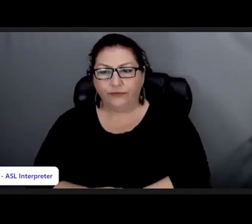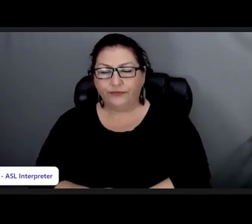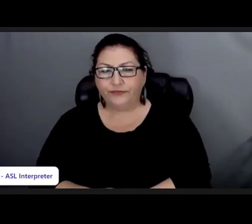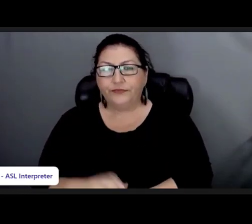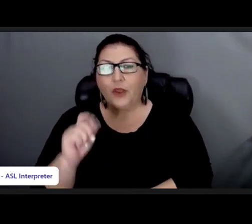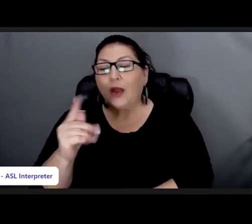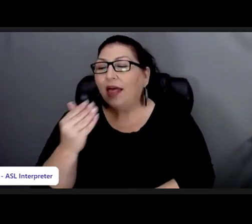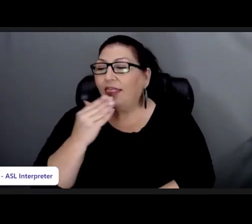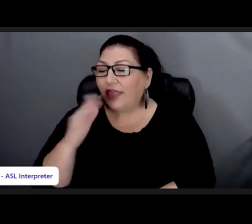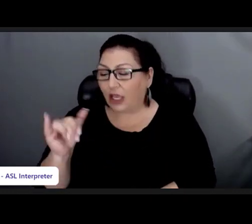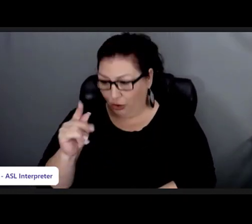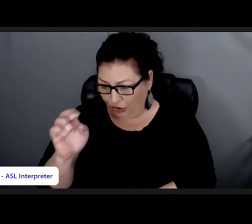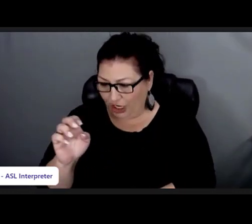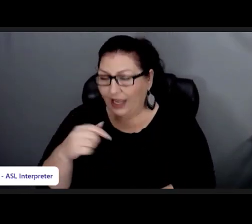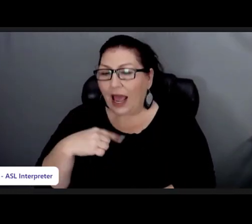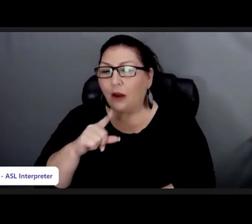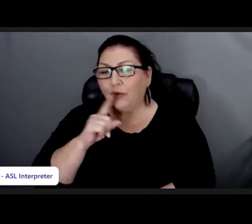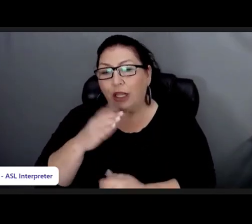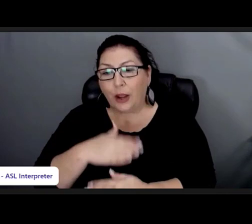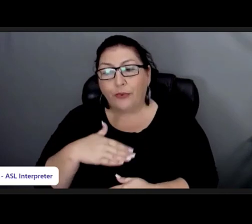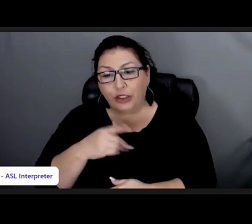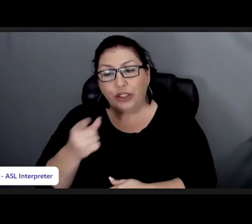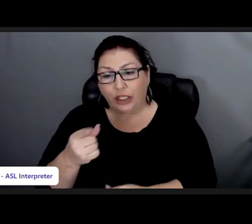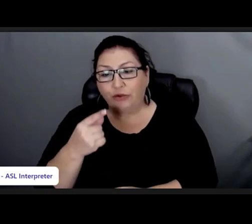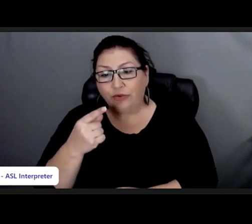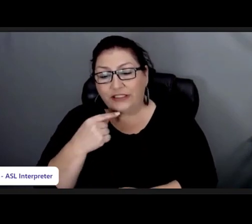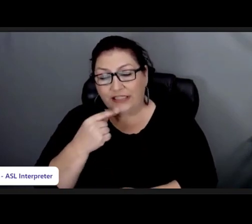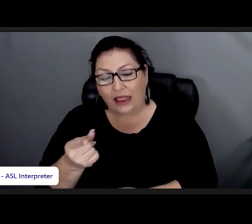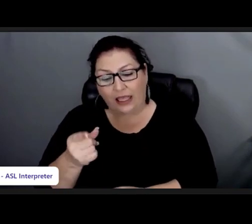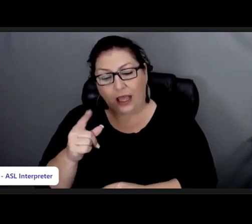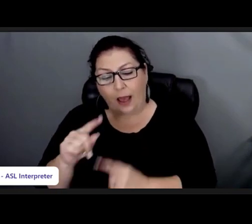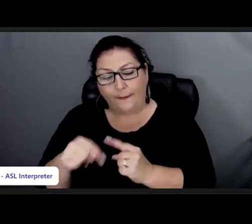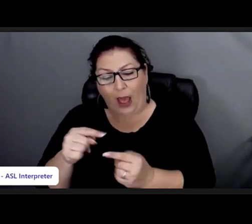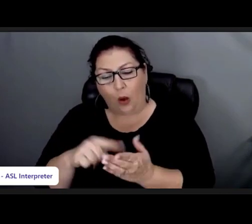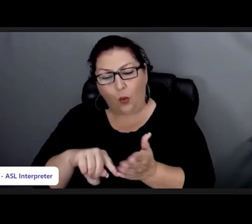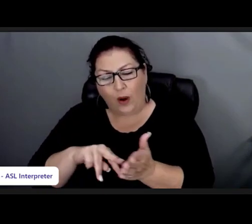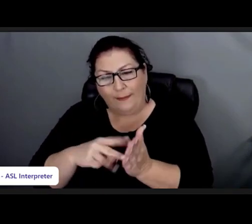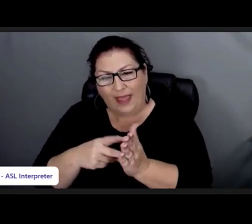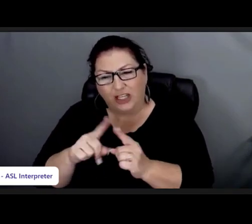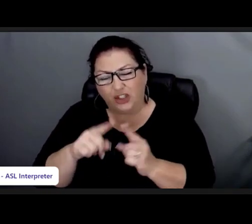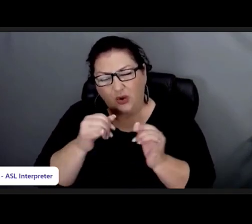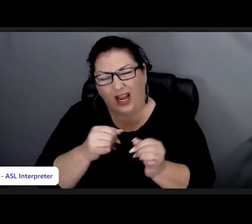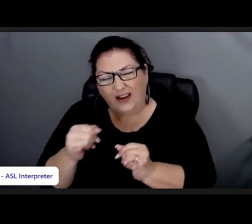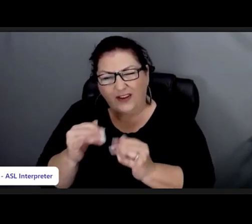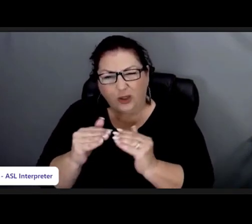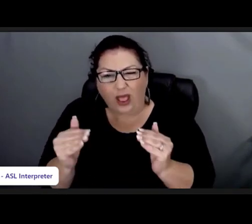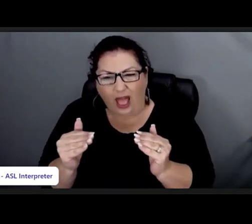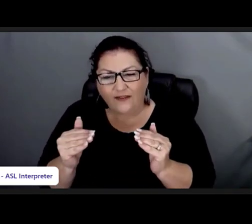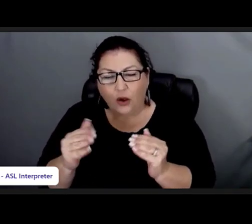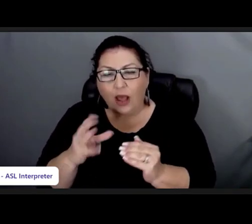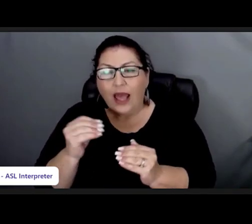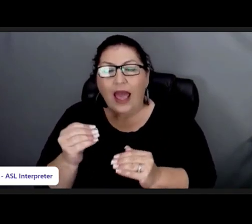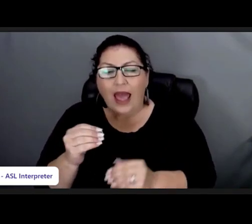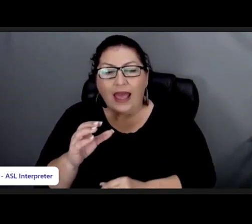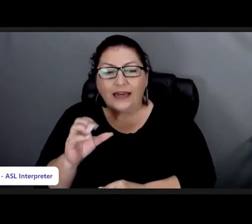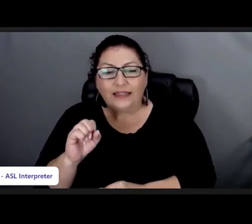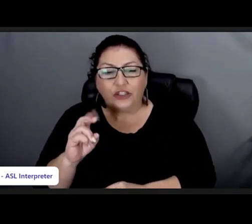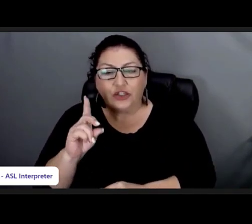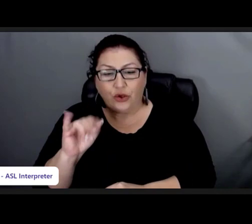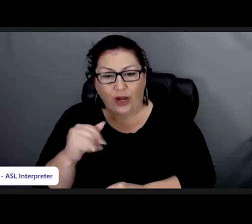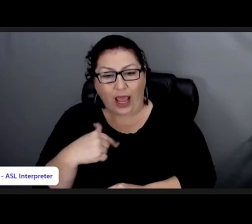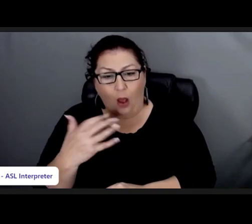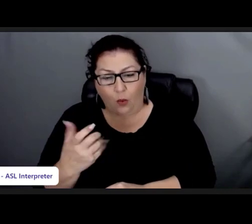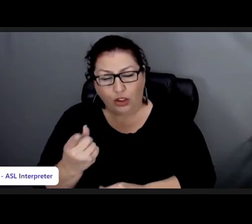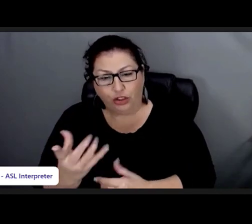Thank you, Jake. I think I really appreciate you chatting about what it means to you at an individual level. And Sudi, I'd like to bring you into the conversation